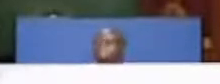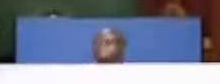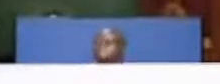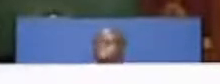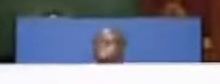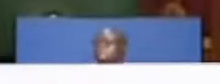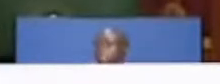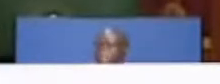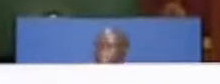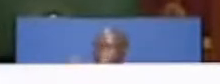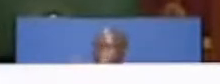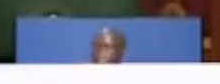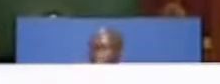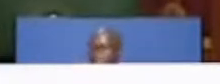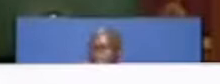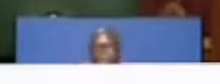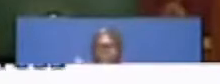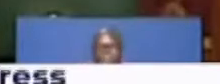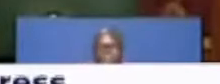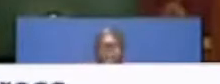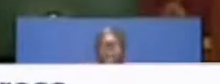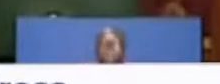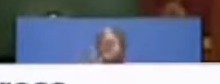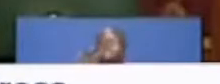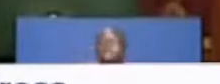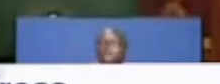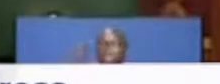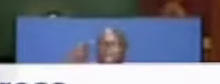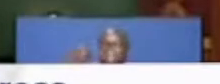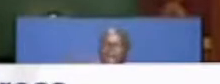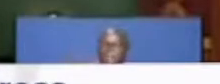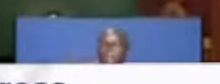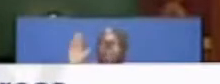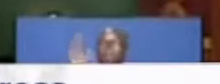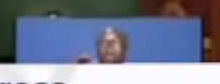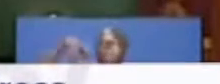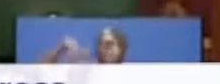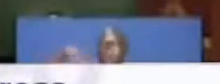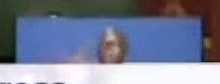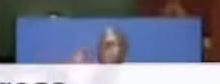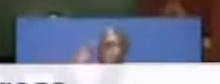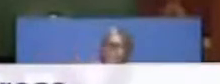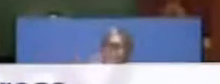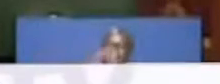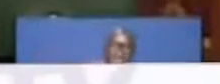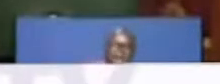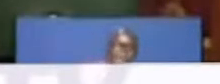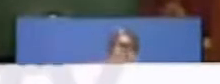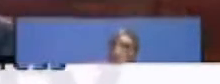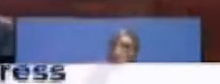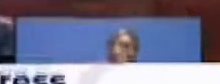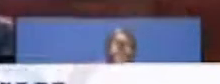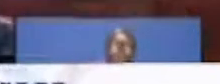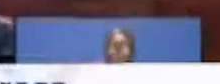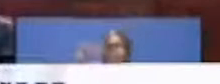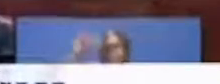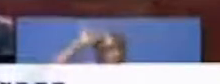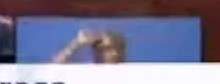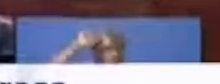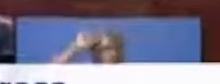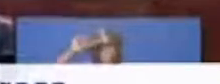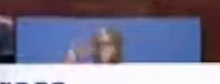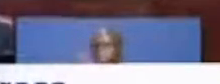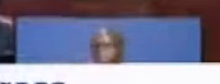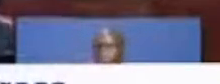in eight years, we have generated 40 times more power per year compared to the past. It is worth